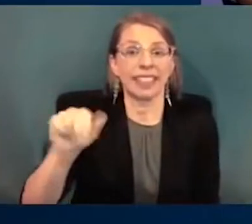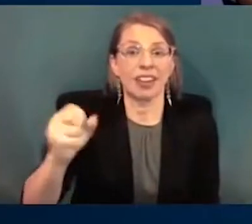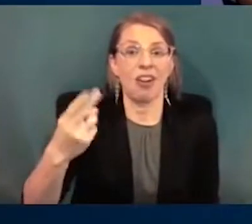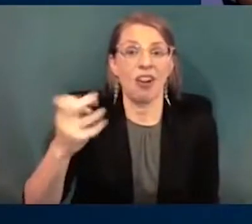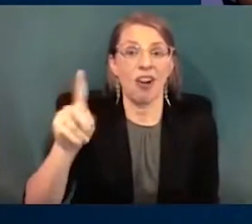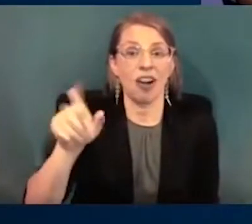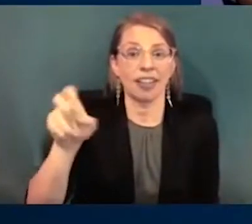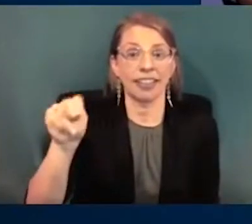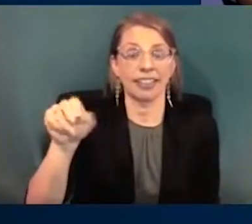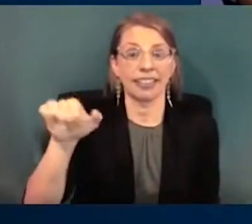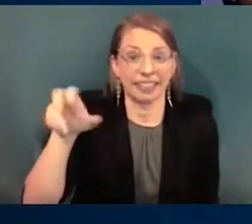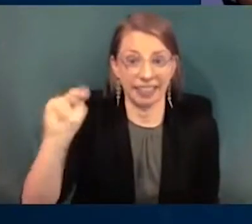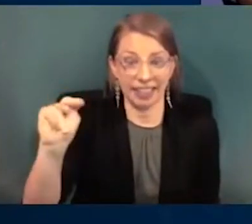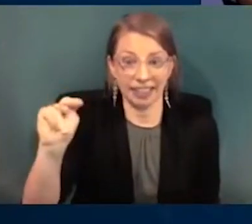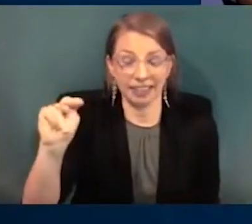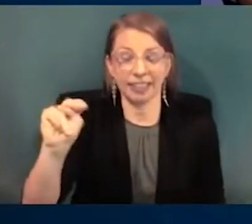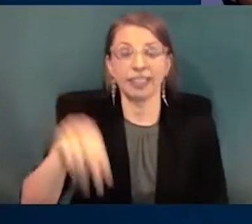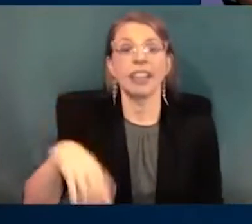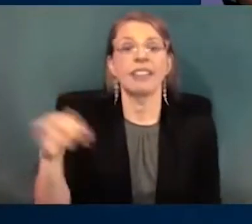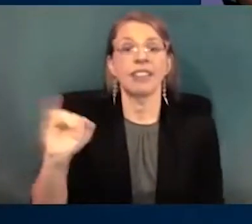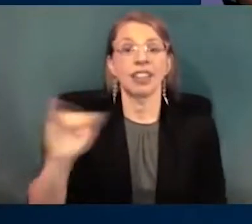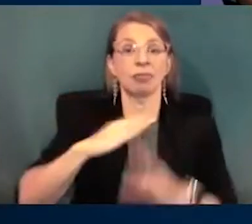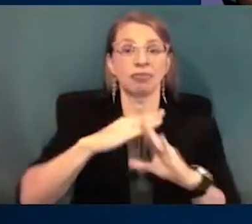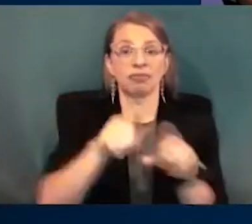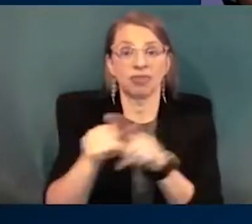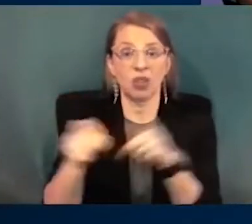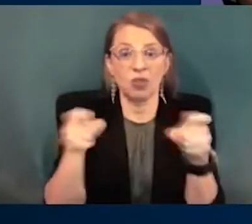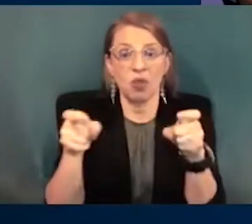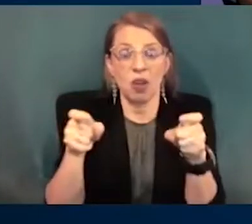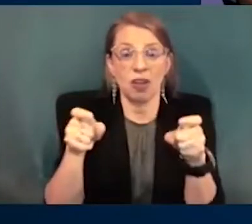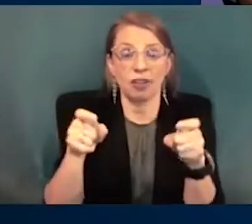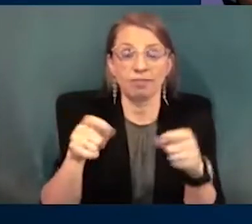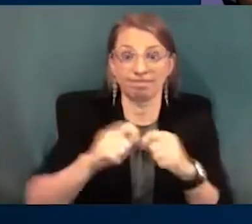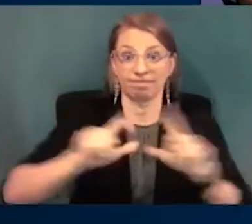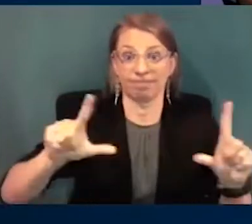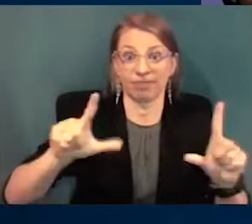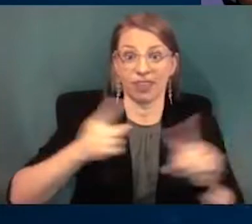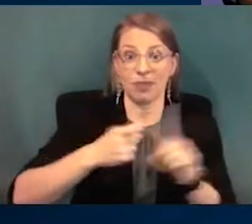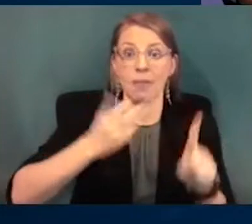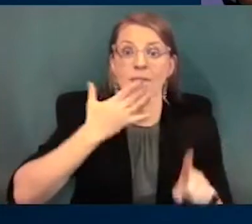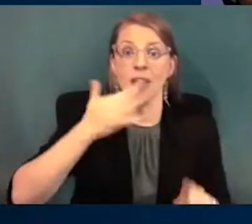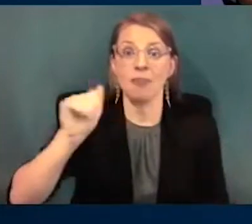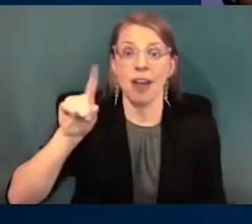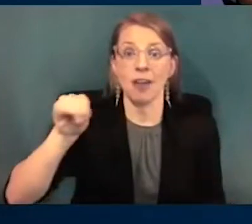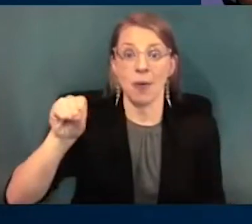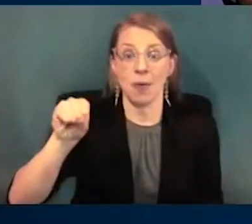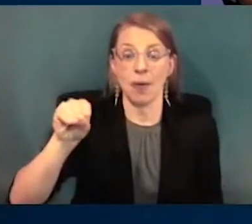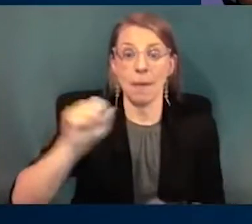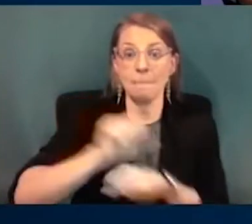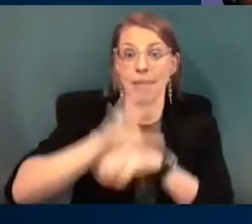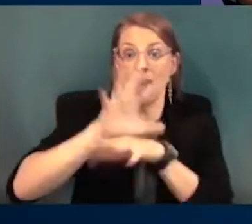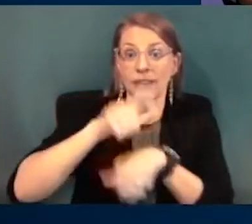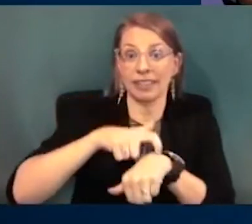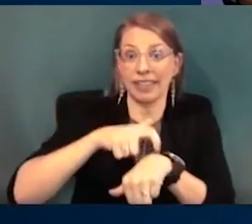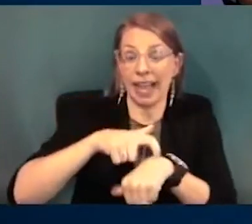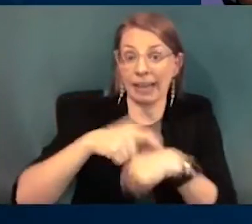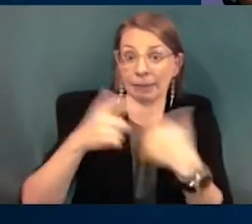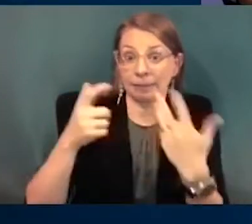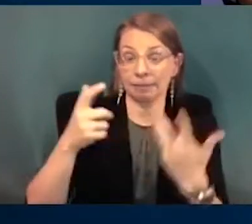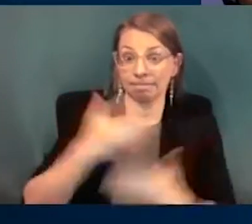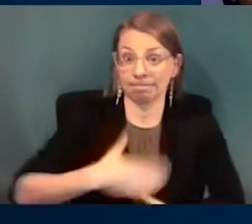Control, joins us from Colorado, where he's enjoying some mountain time, because one thing Dana does not do as well as I do is